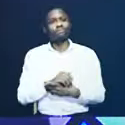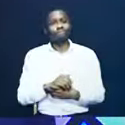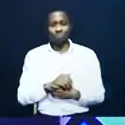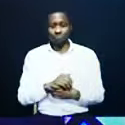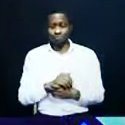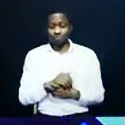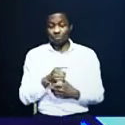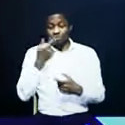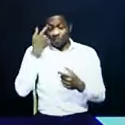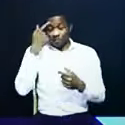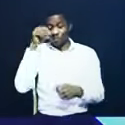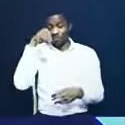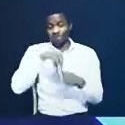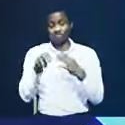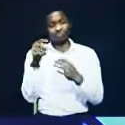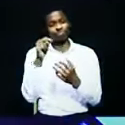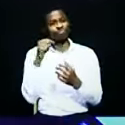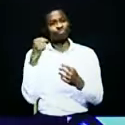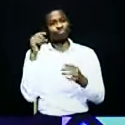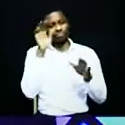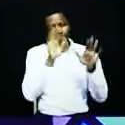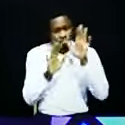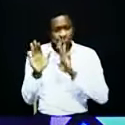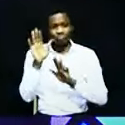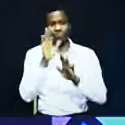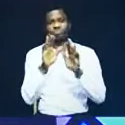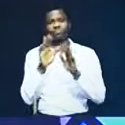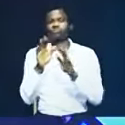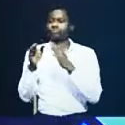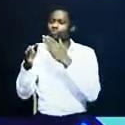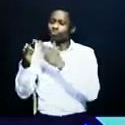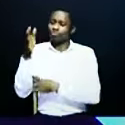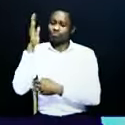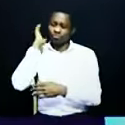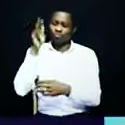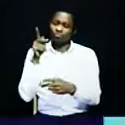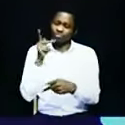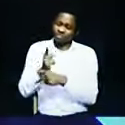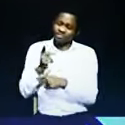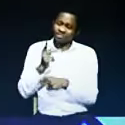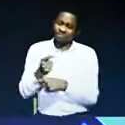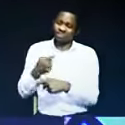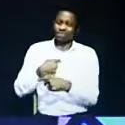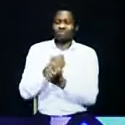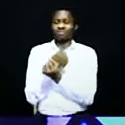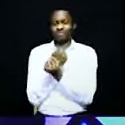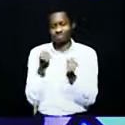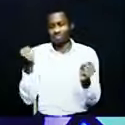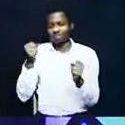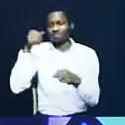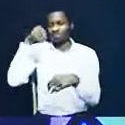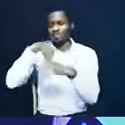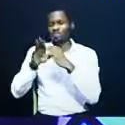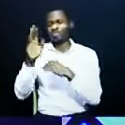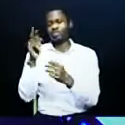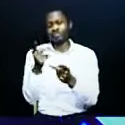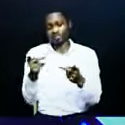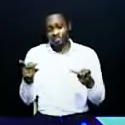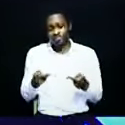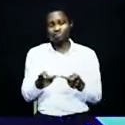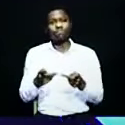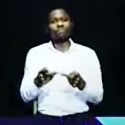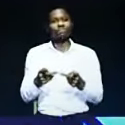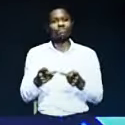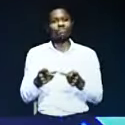in the day of trouble, he will keep me safe in his dwelling. He will hide me